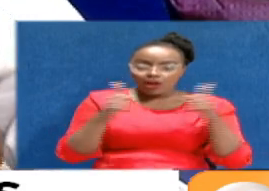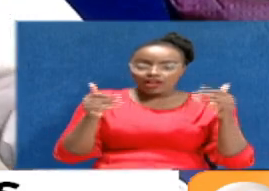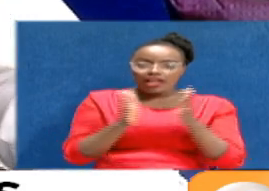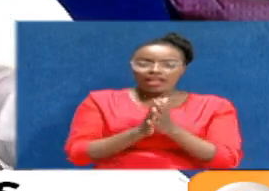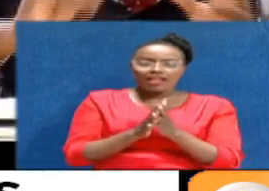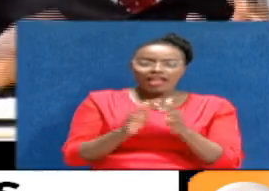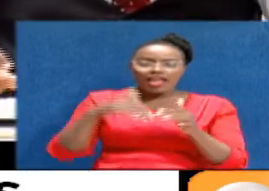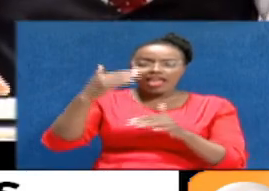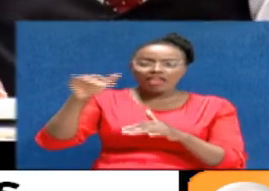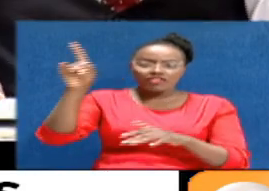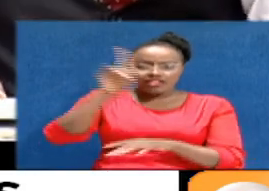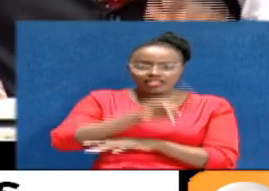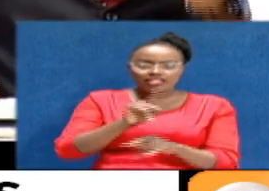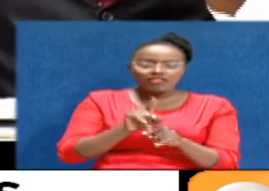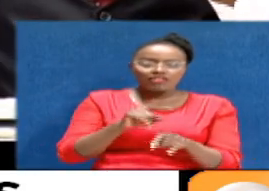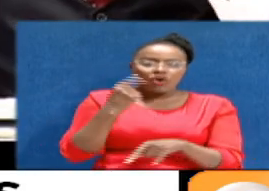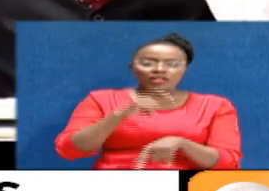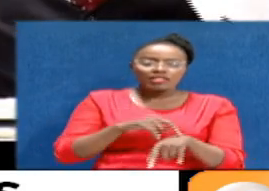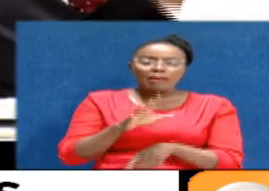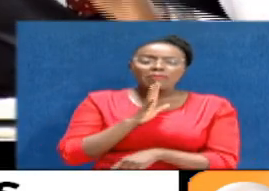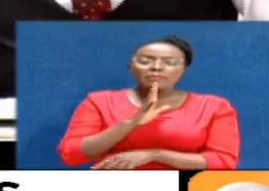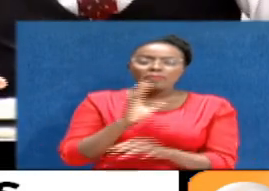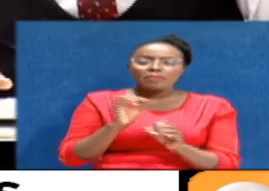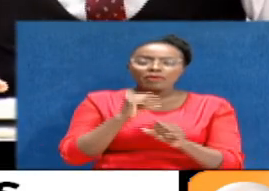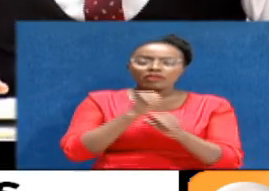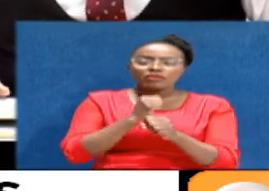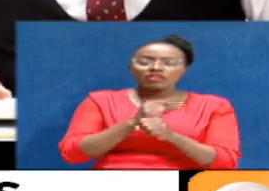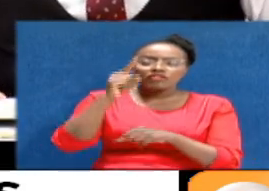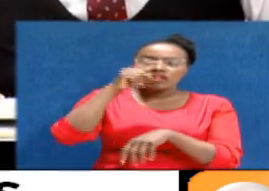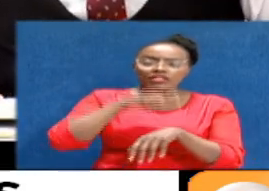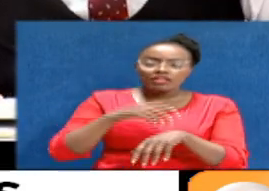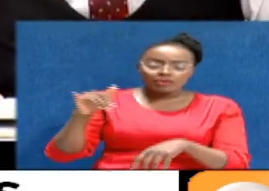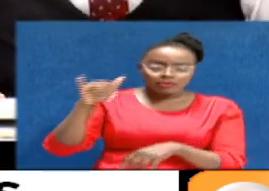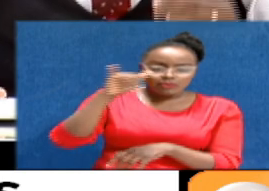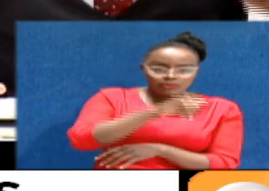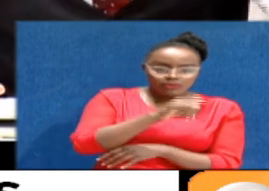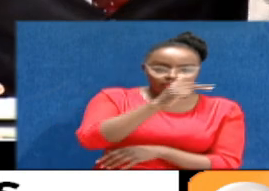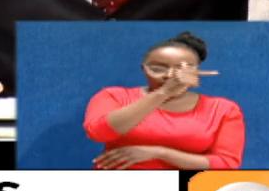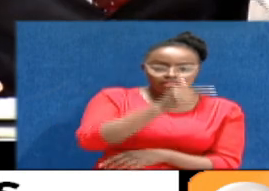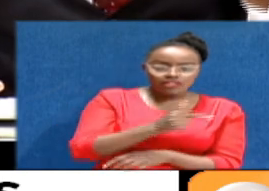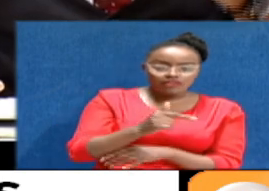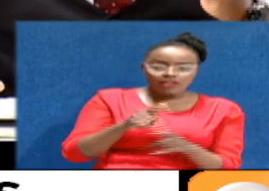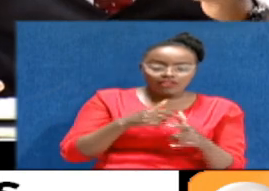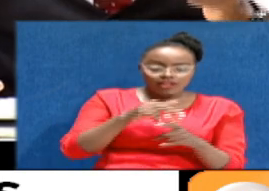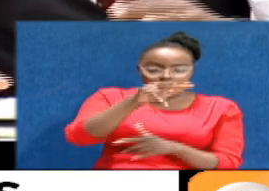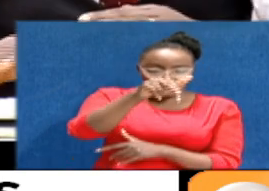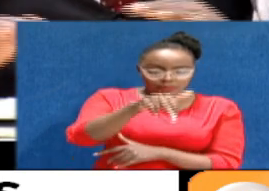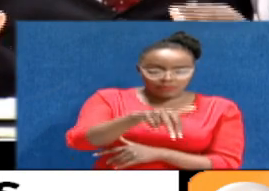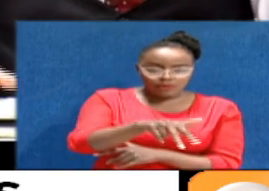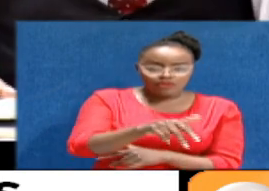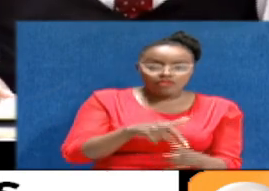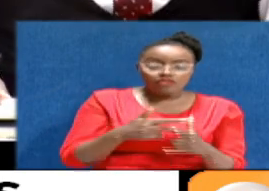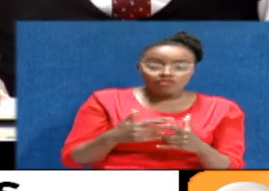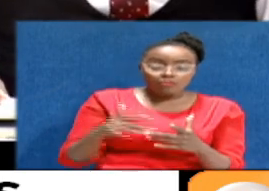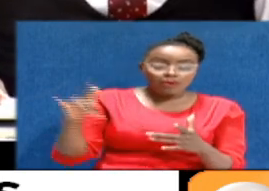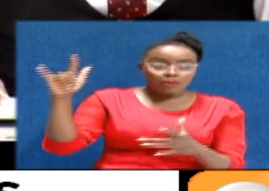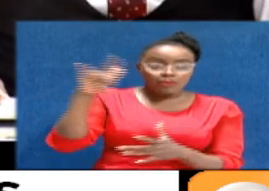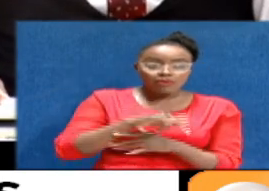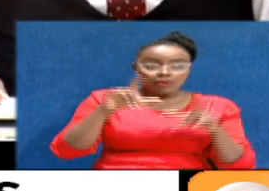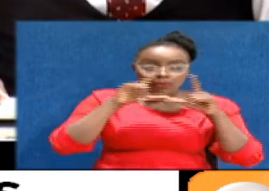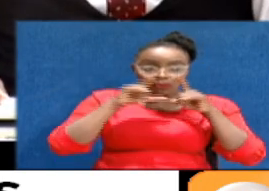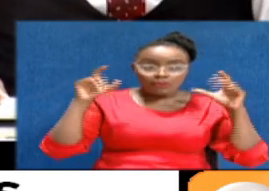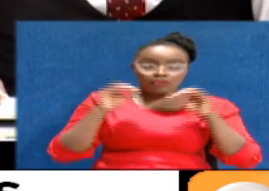all the days except during her speeches. What did she do the first time she landed in Tanzania? She walked down the stairs with no mask.